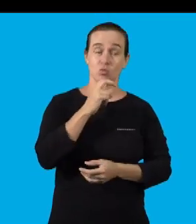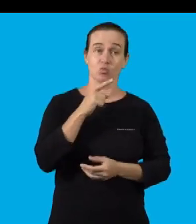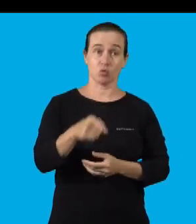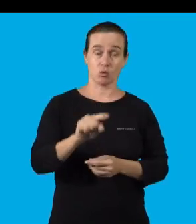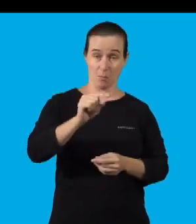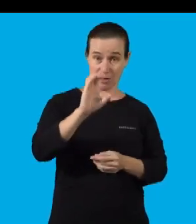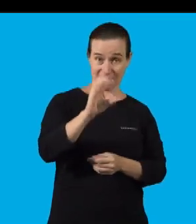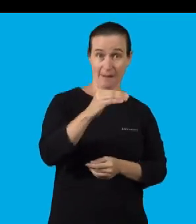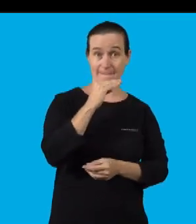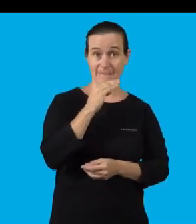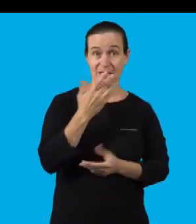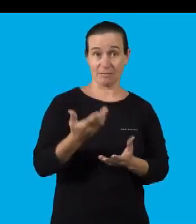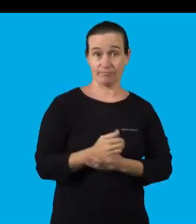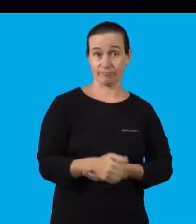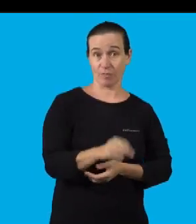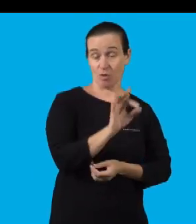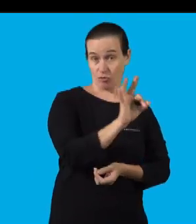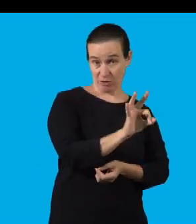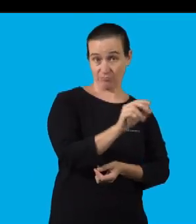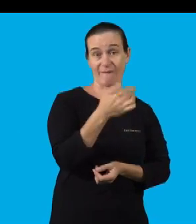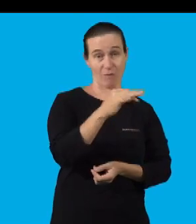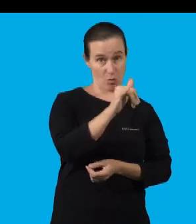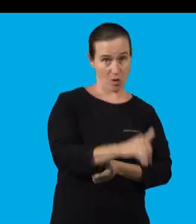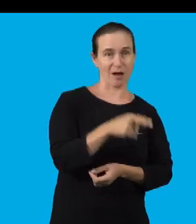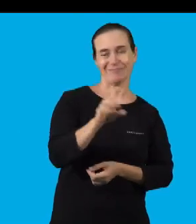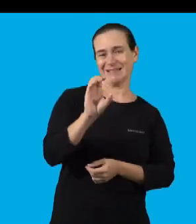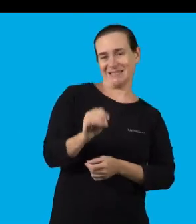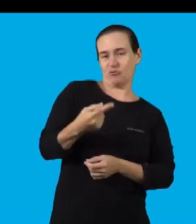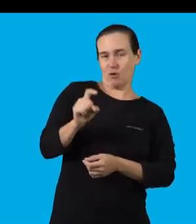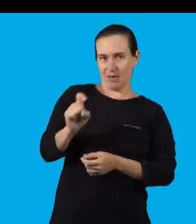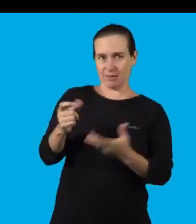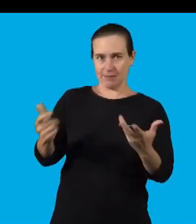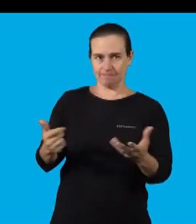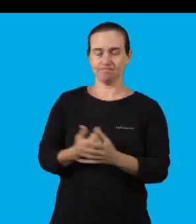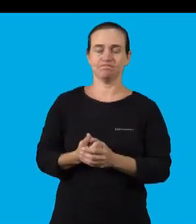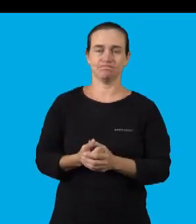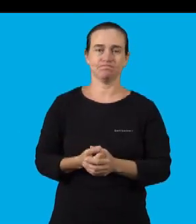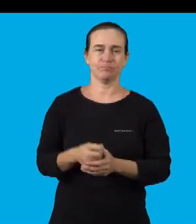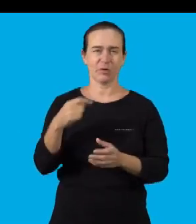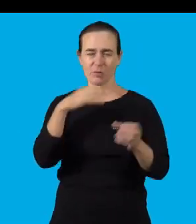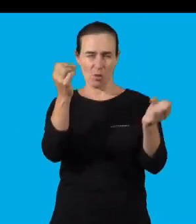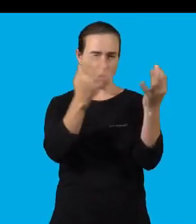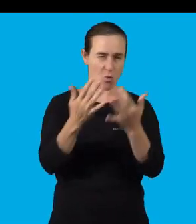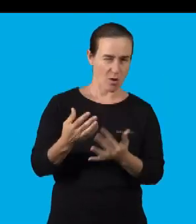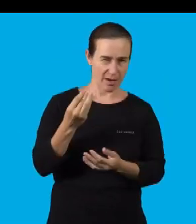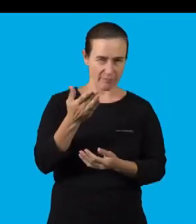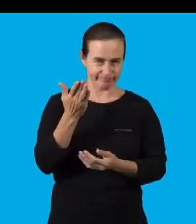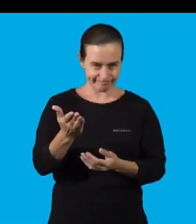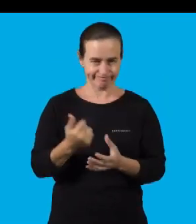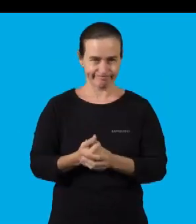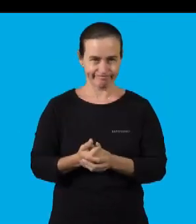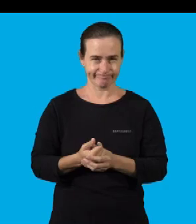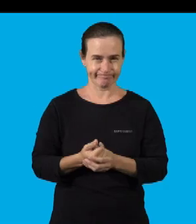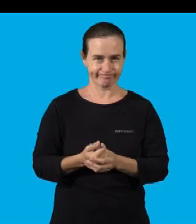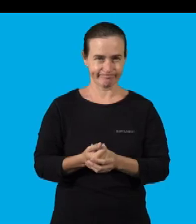and y using point C. That is 0 for the x value and 3 for the y value. And of course, if we work that